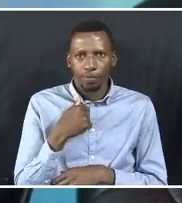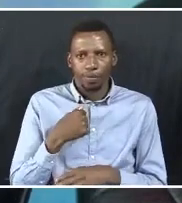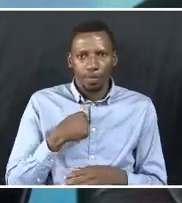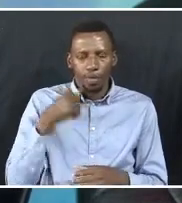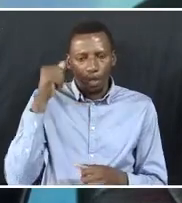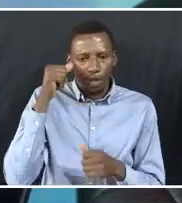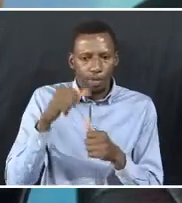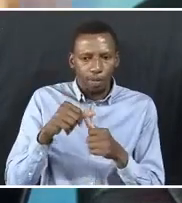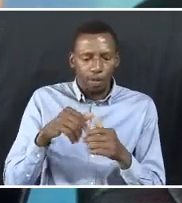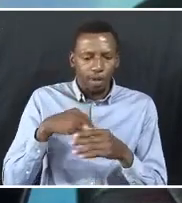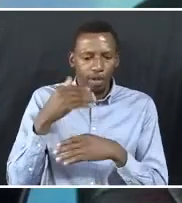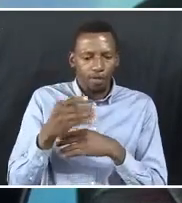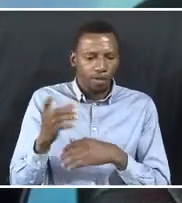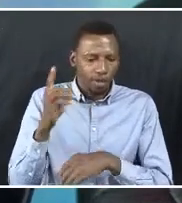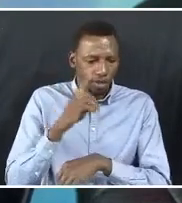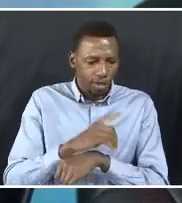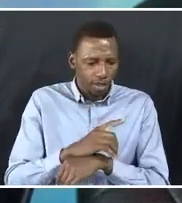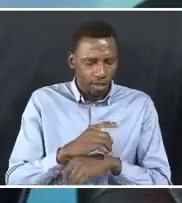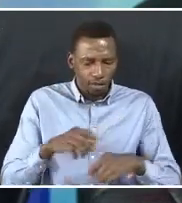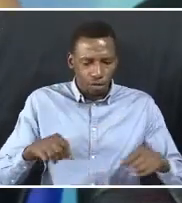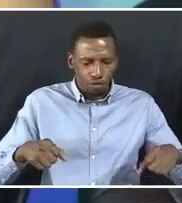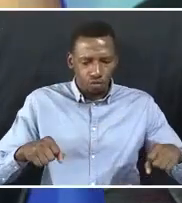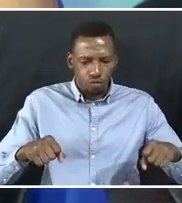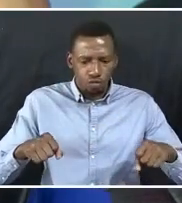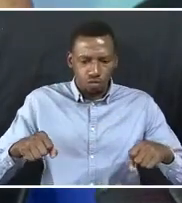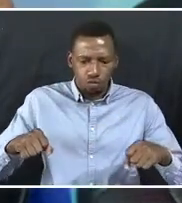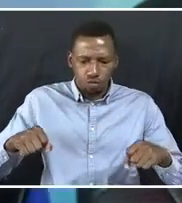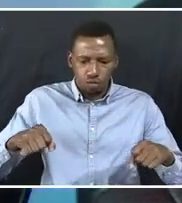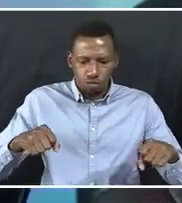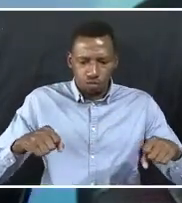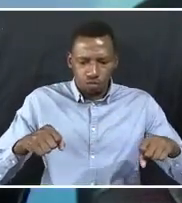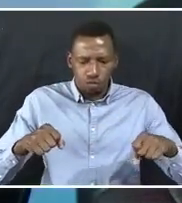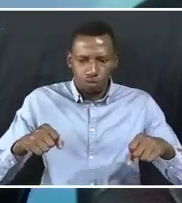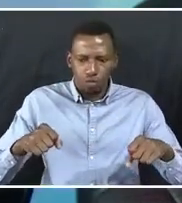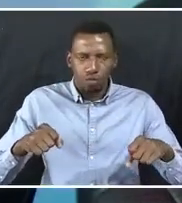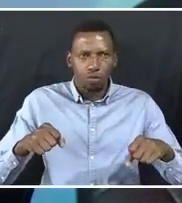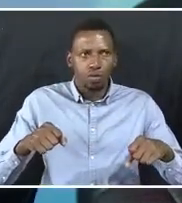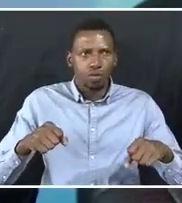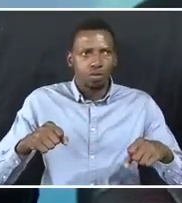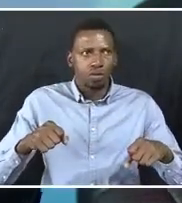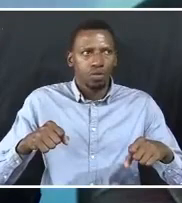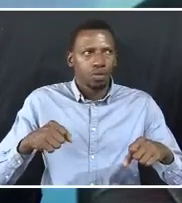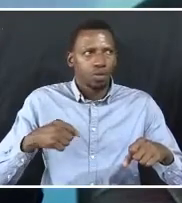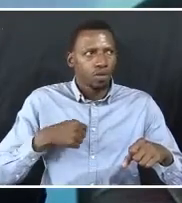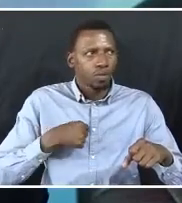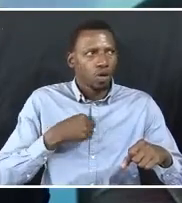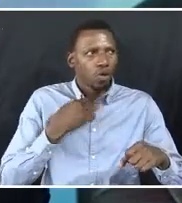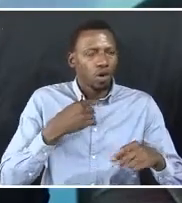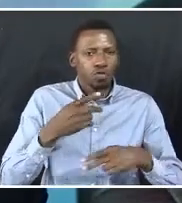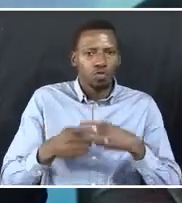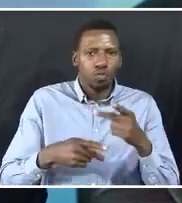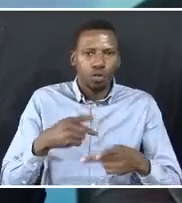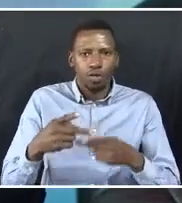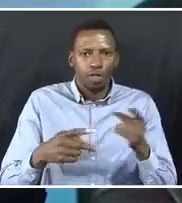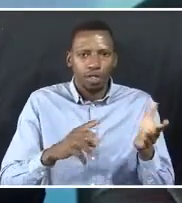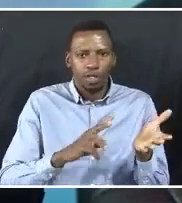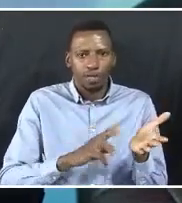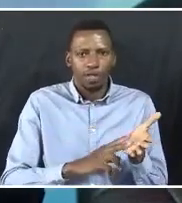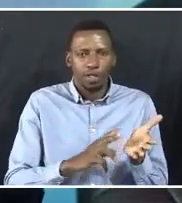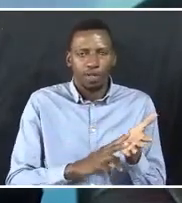the following day I took a motorbike. I was going to process the visas.